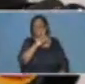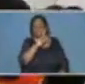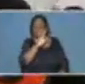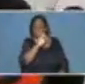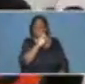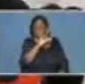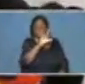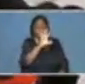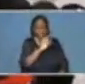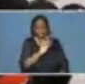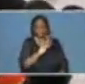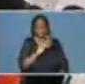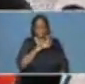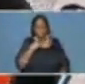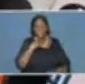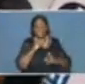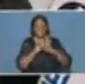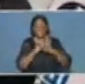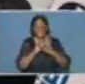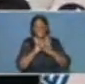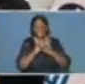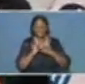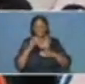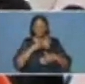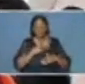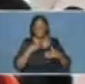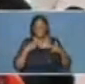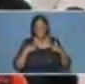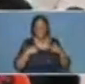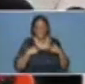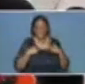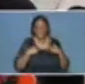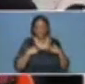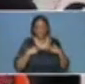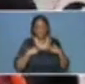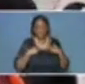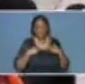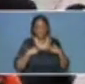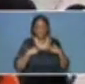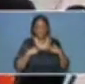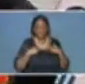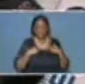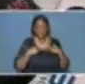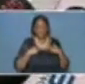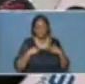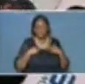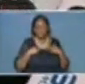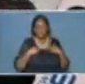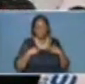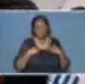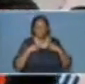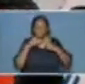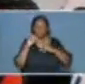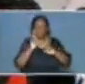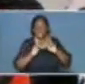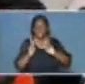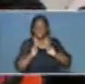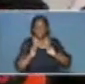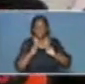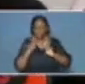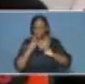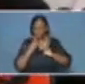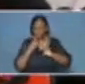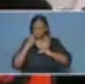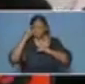real because we have our source markets where you have circulating pockets of persons with outbreaks of